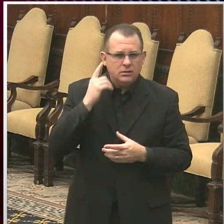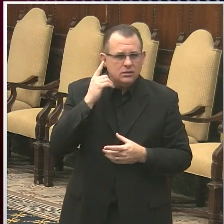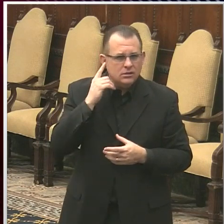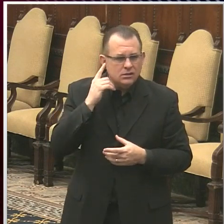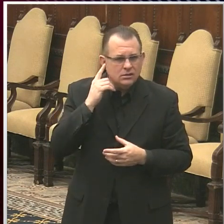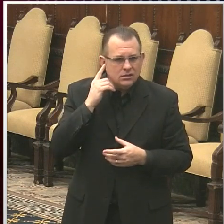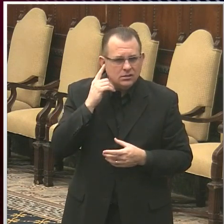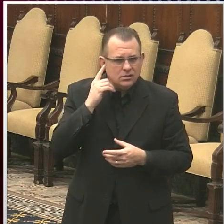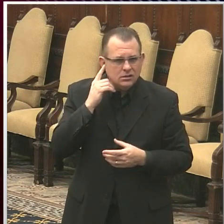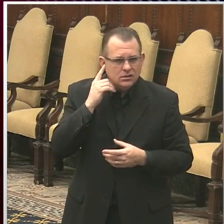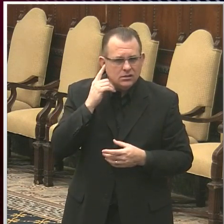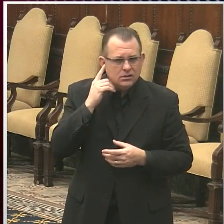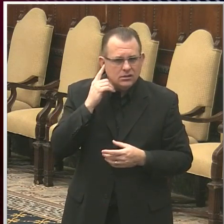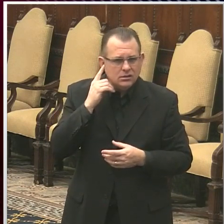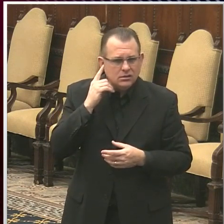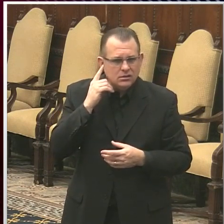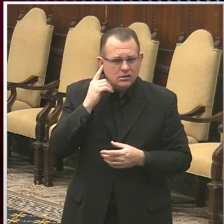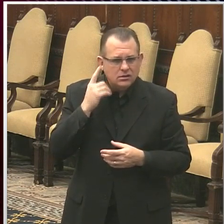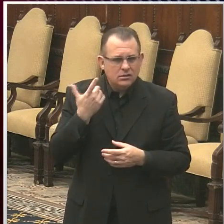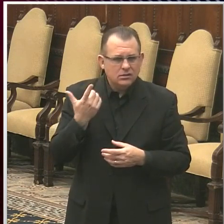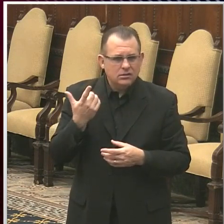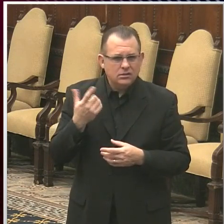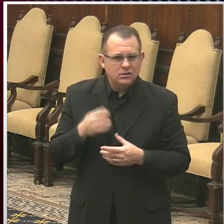you guys allow us to do